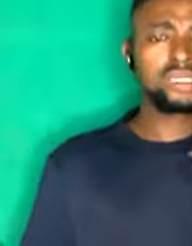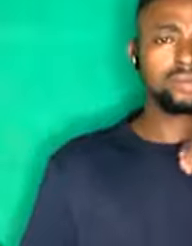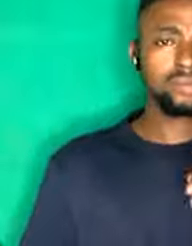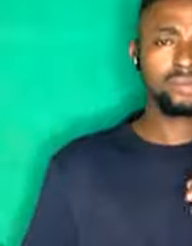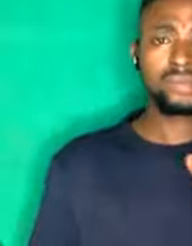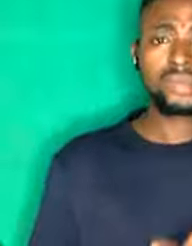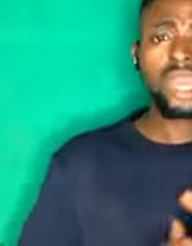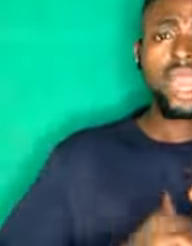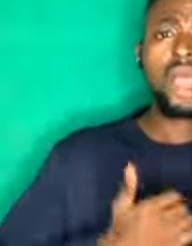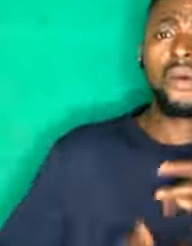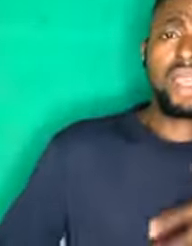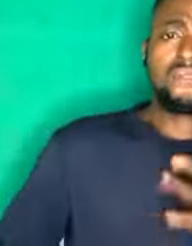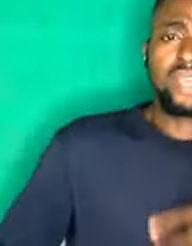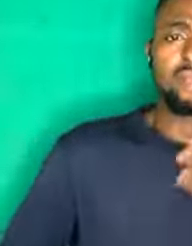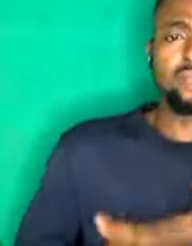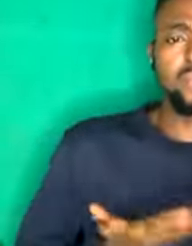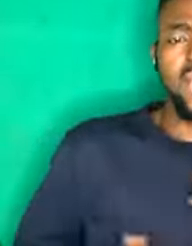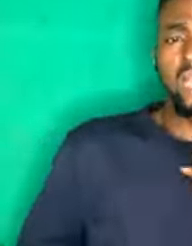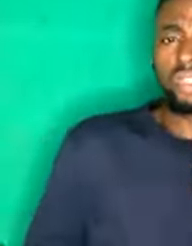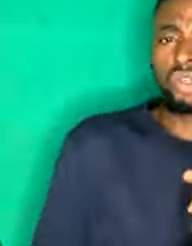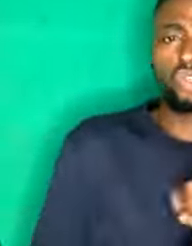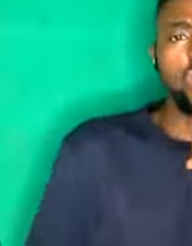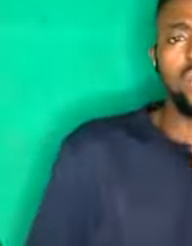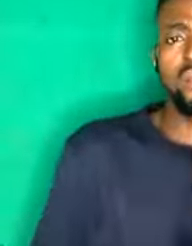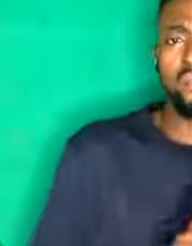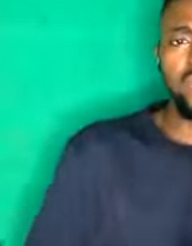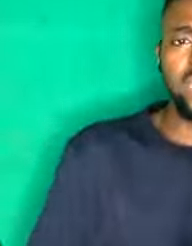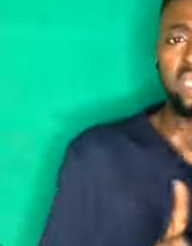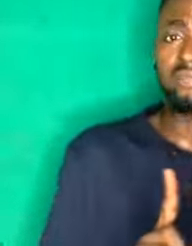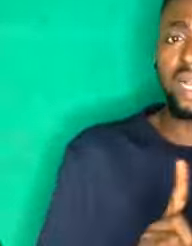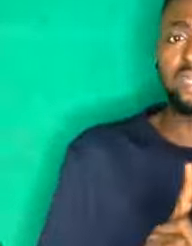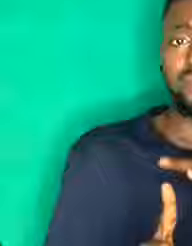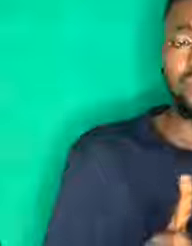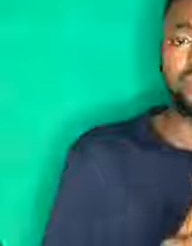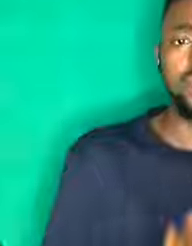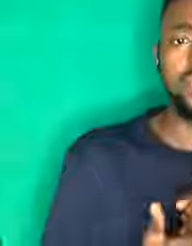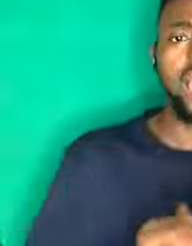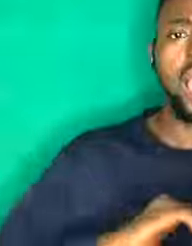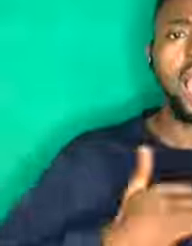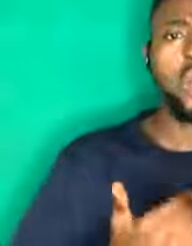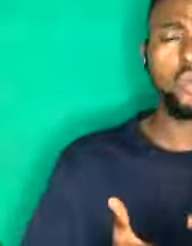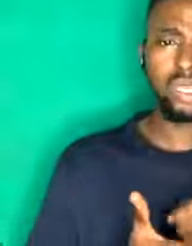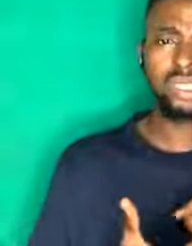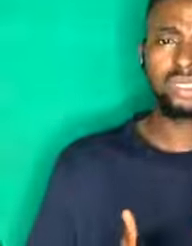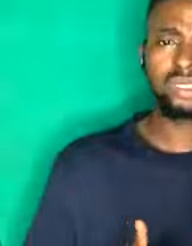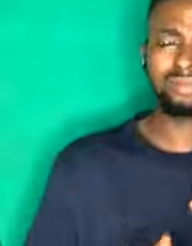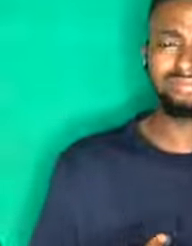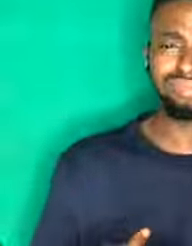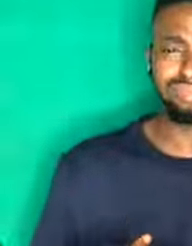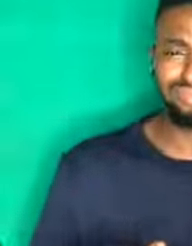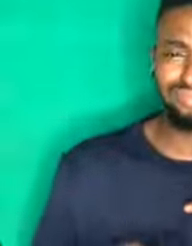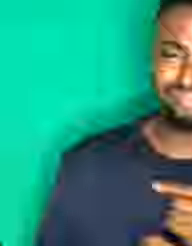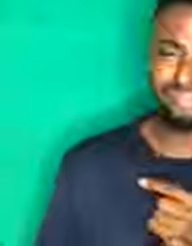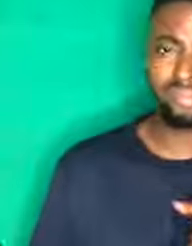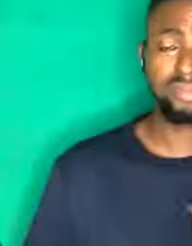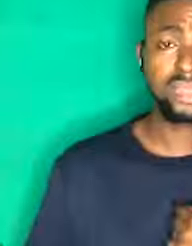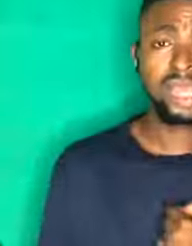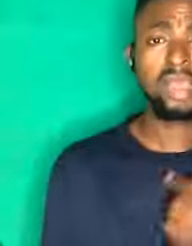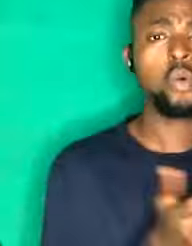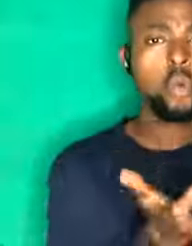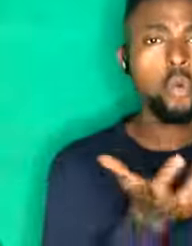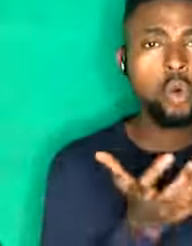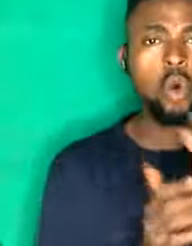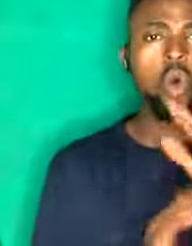from the perspective of it's how it pinches me, right? I want all sign language